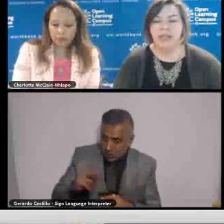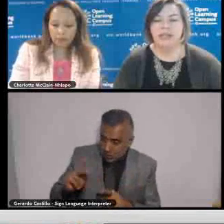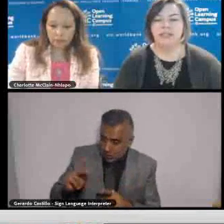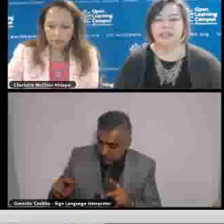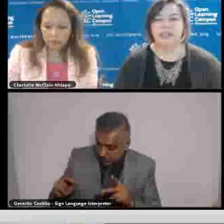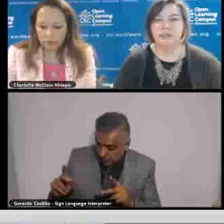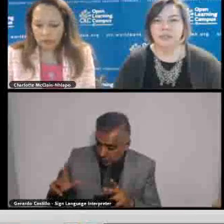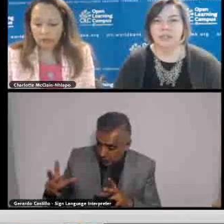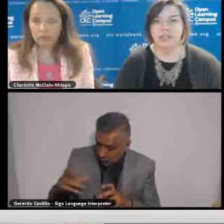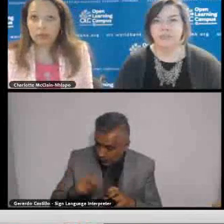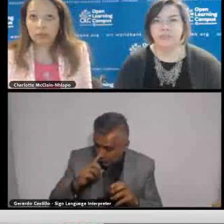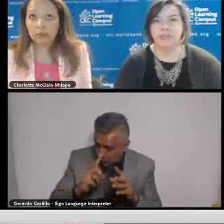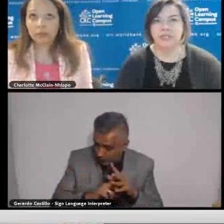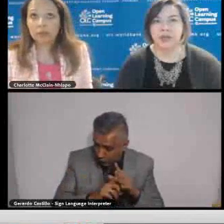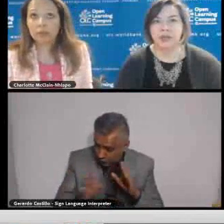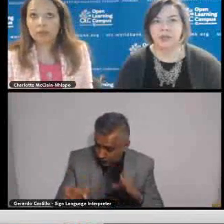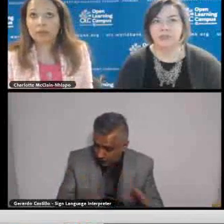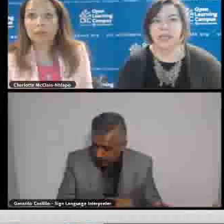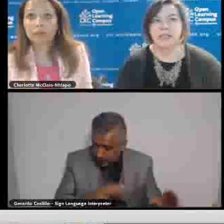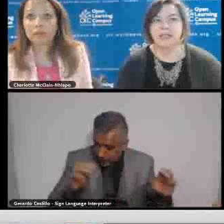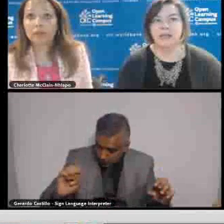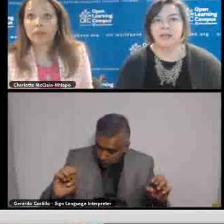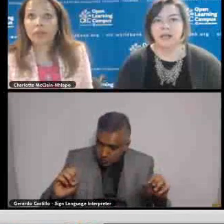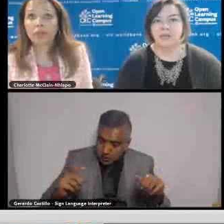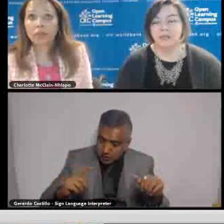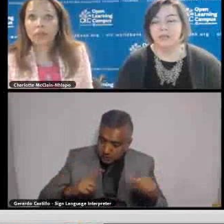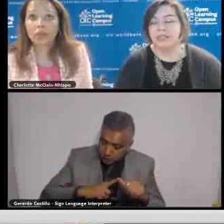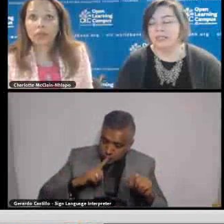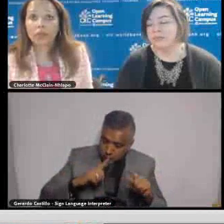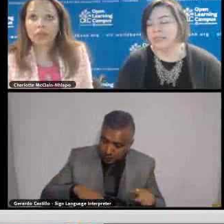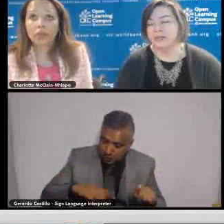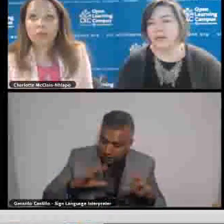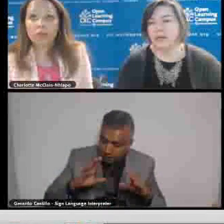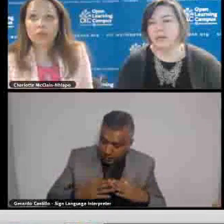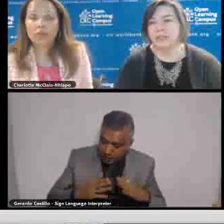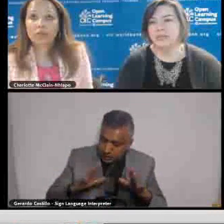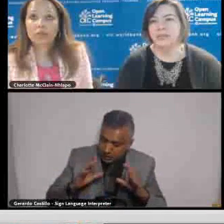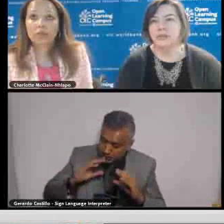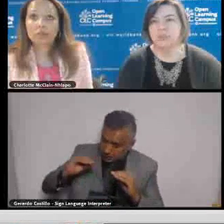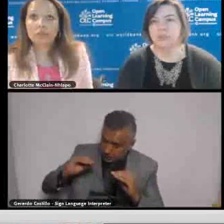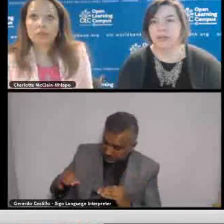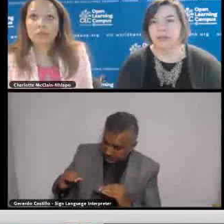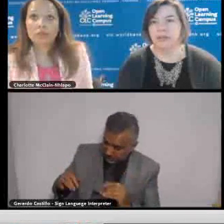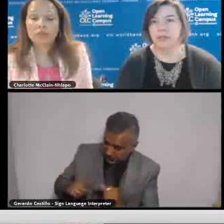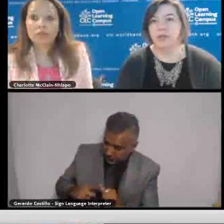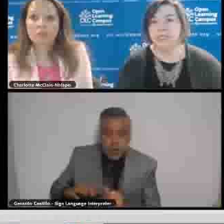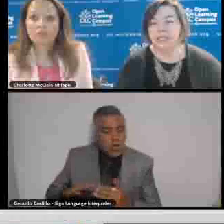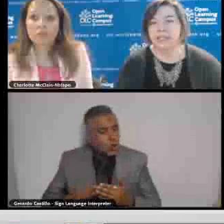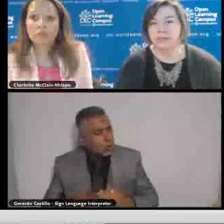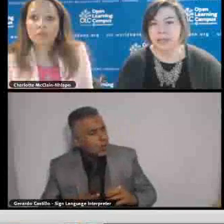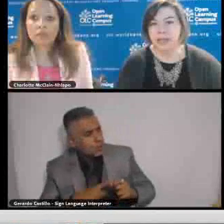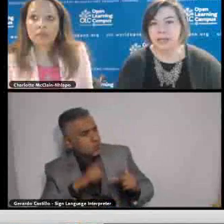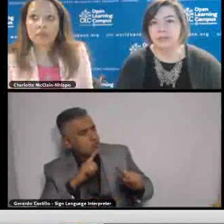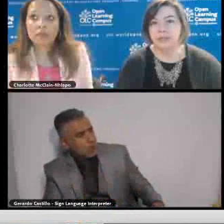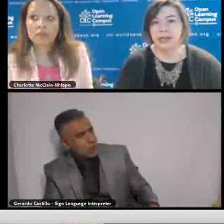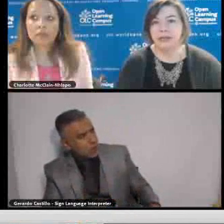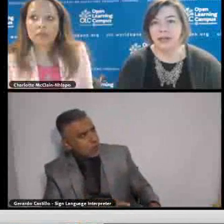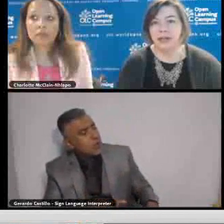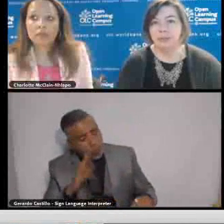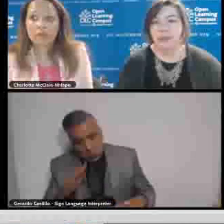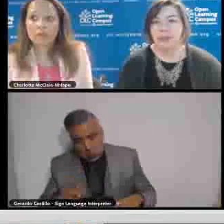in emergency and first responder plans, communities themselves are always the first responders. It will always take some time to get